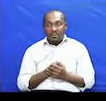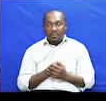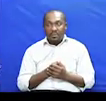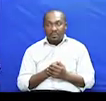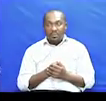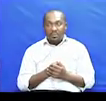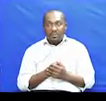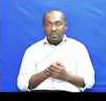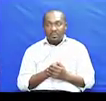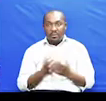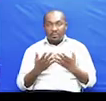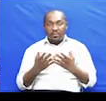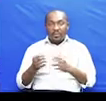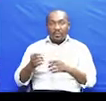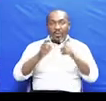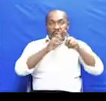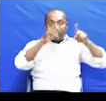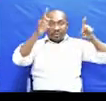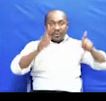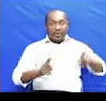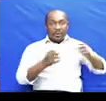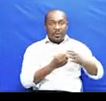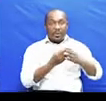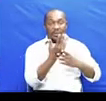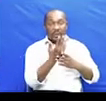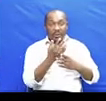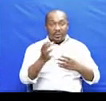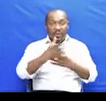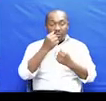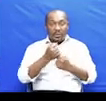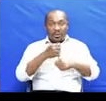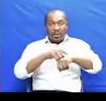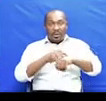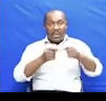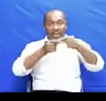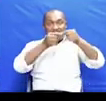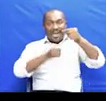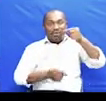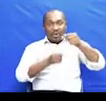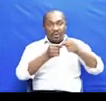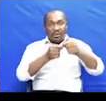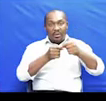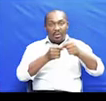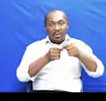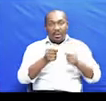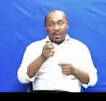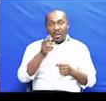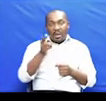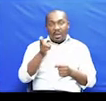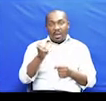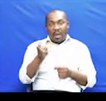So this is the result obtained when sodium hydroxide was titrated against the hydrochloric